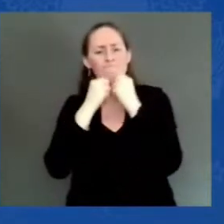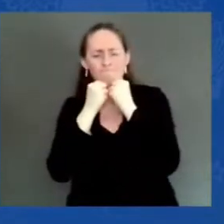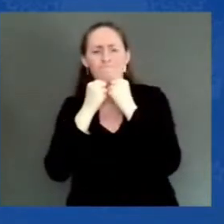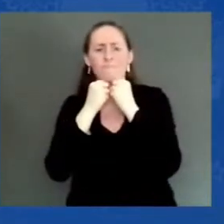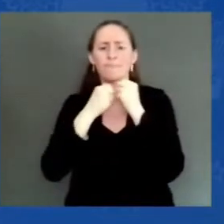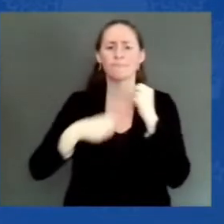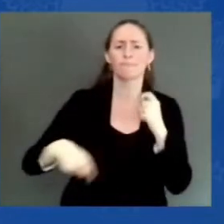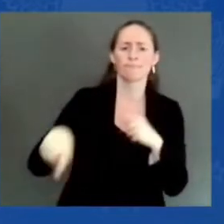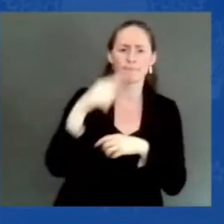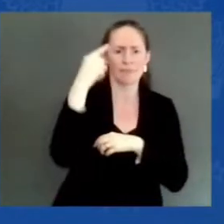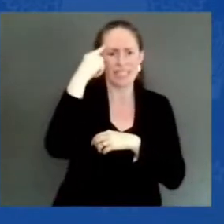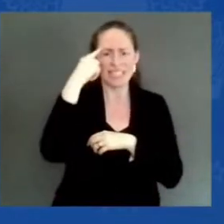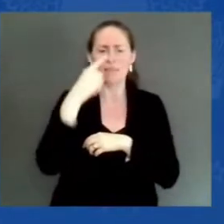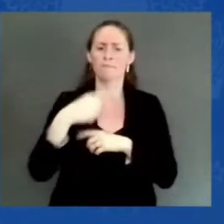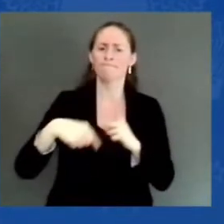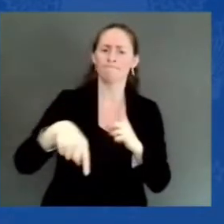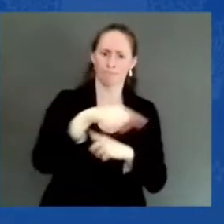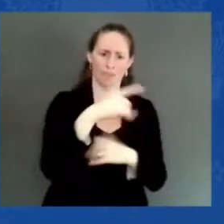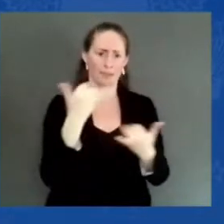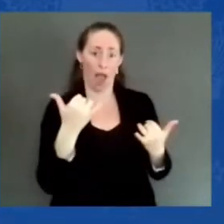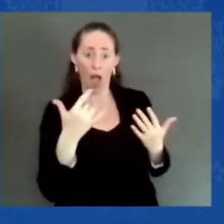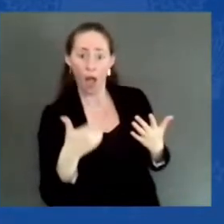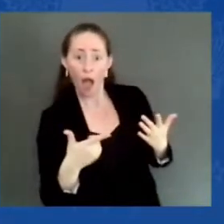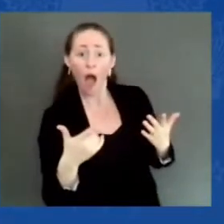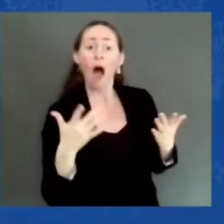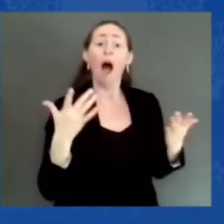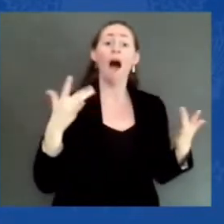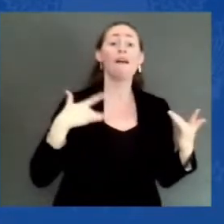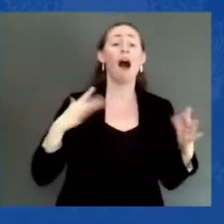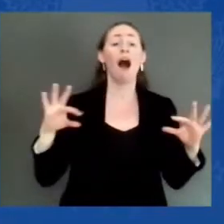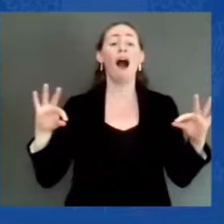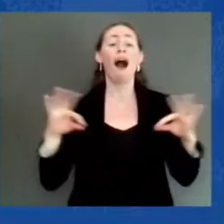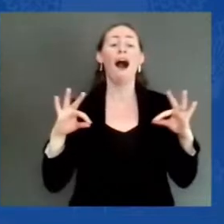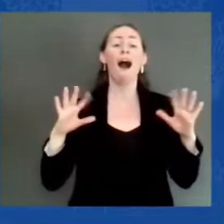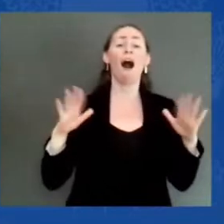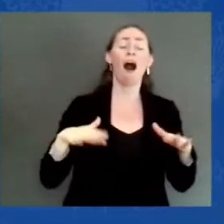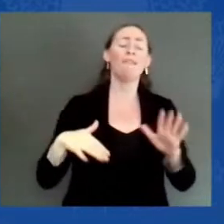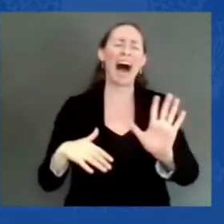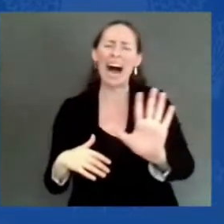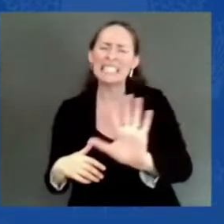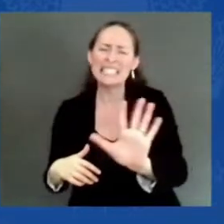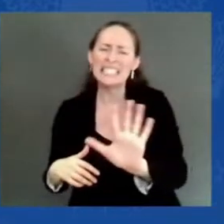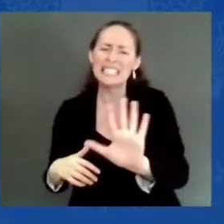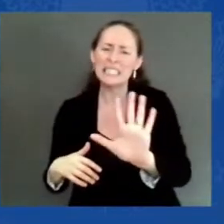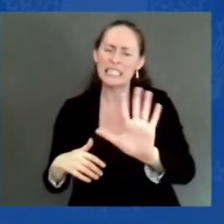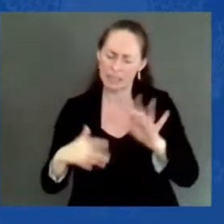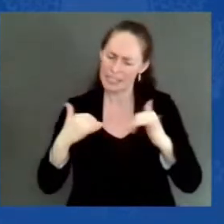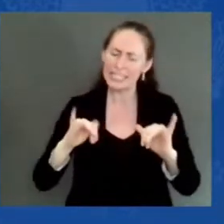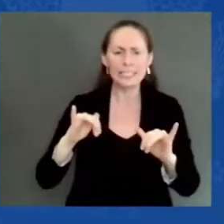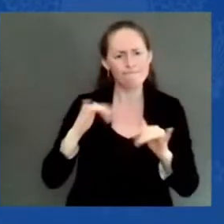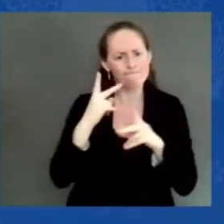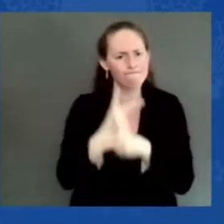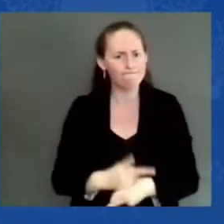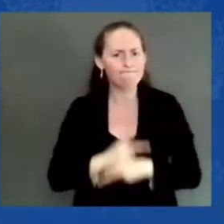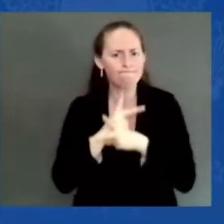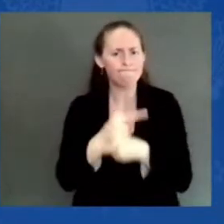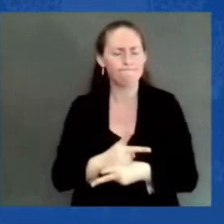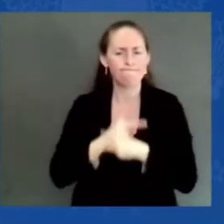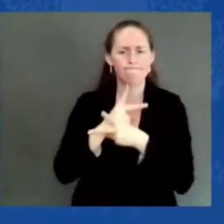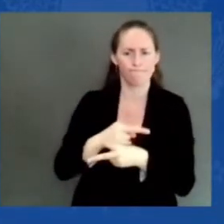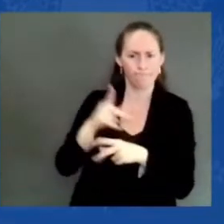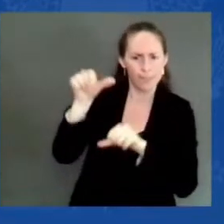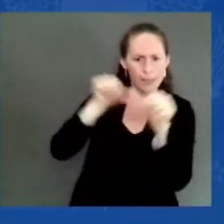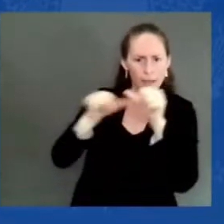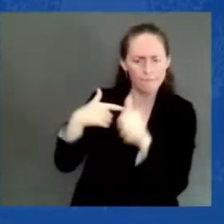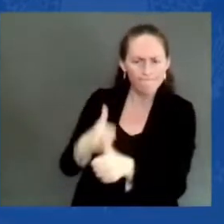let our guard down. We just need to finish the job with science, with facts, and with confidence. And